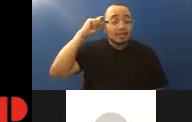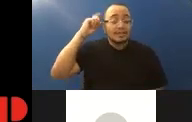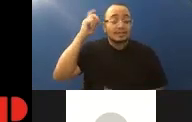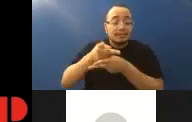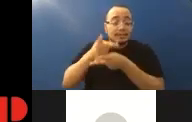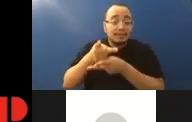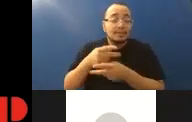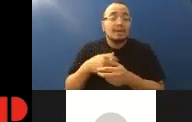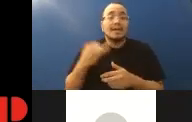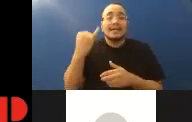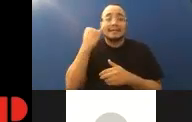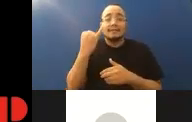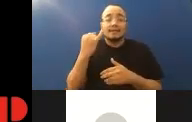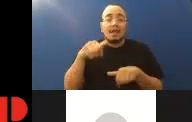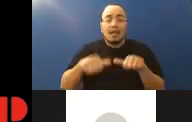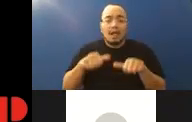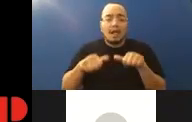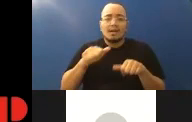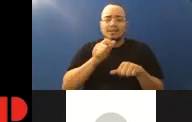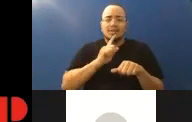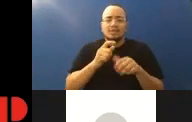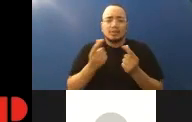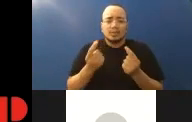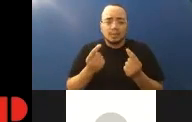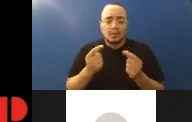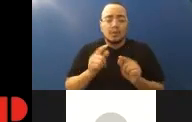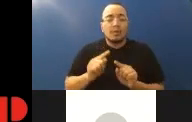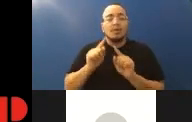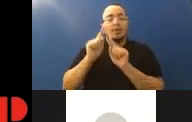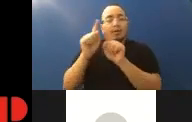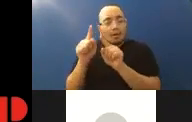And if you don't know how to do that, go to an org